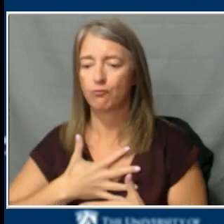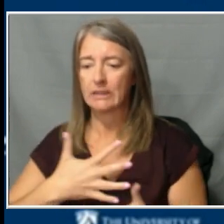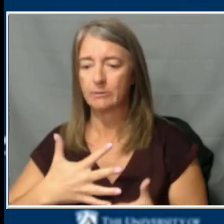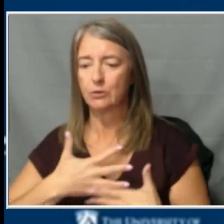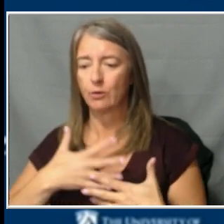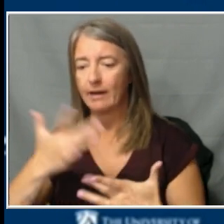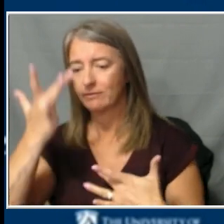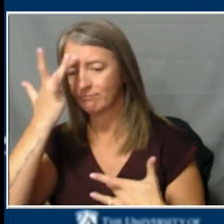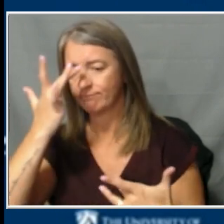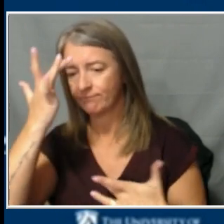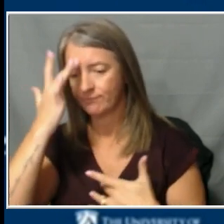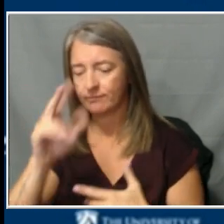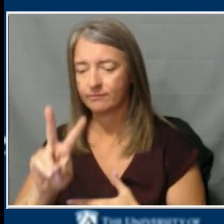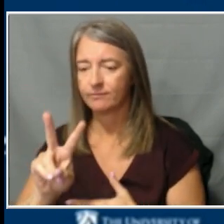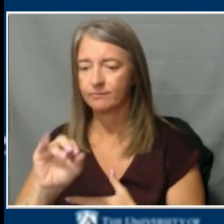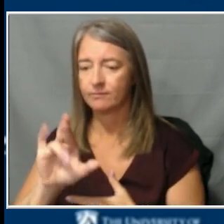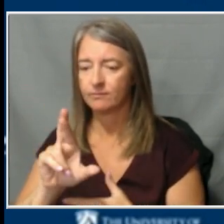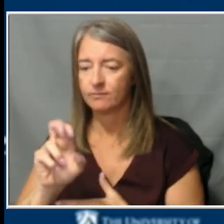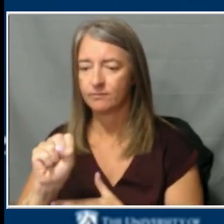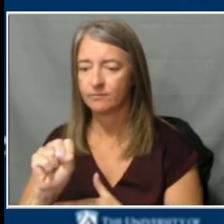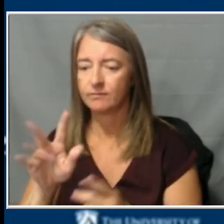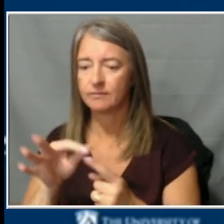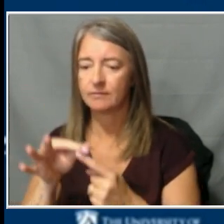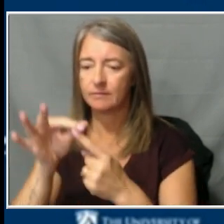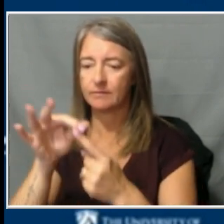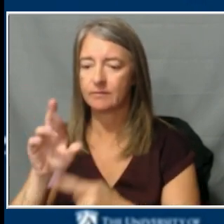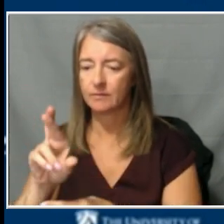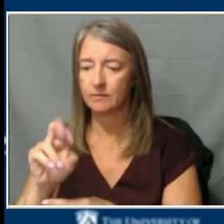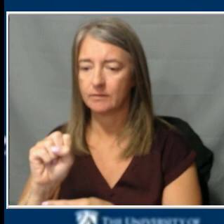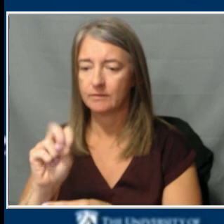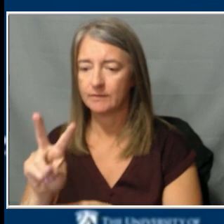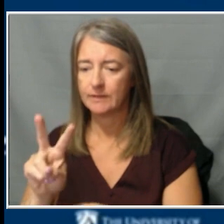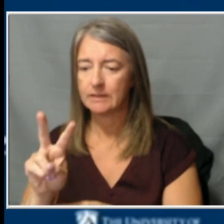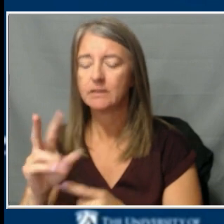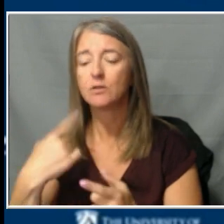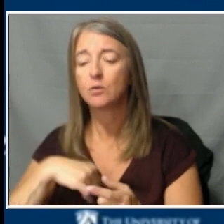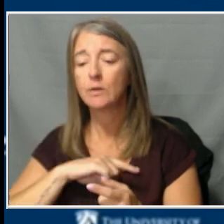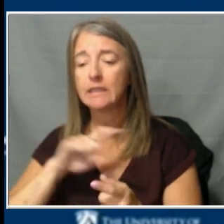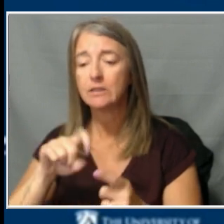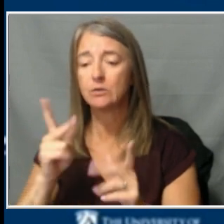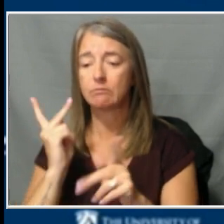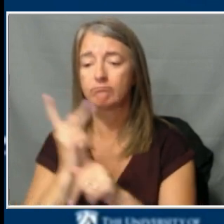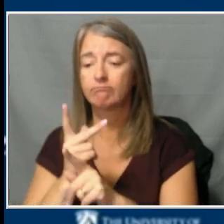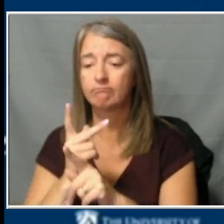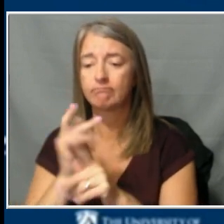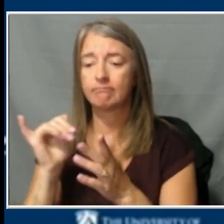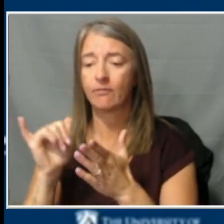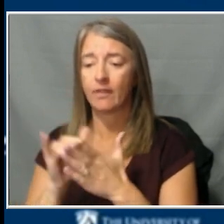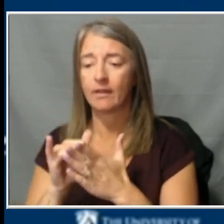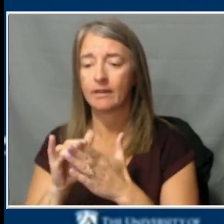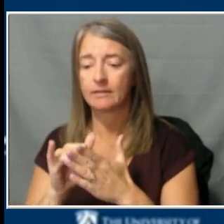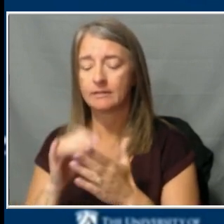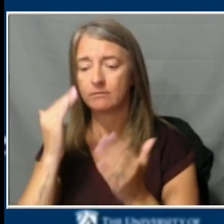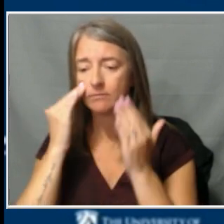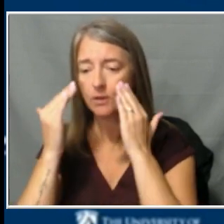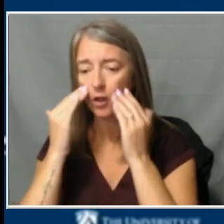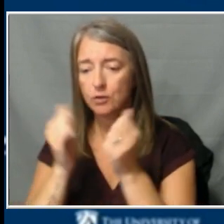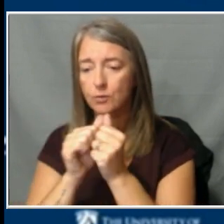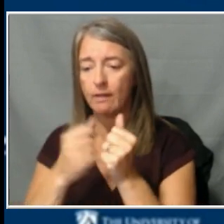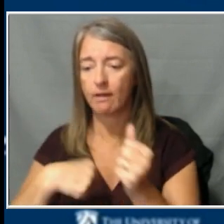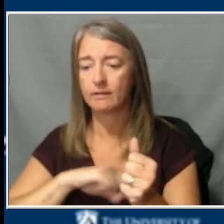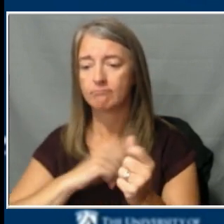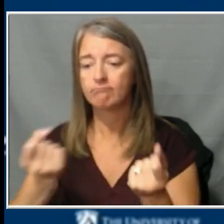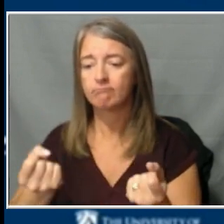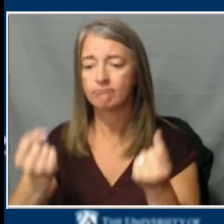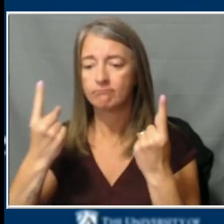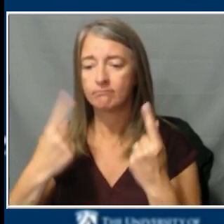viruses, especially RSV. And I think we need to keep that knowledge with us and understand